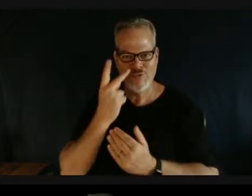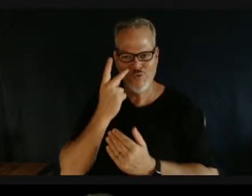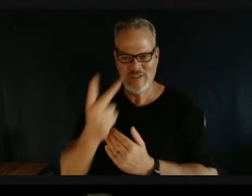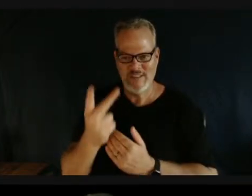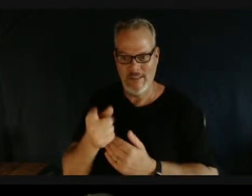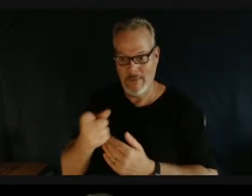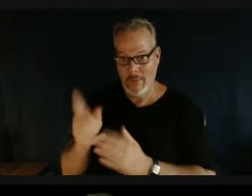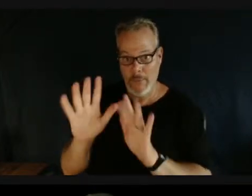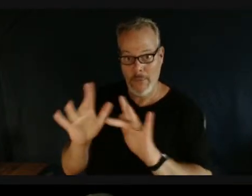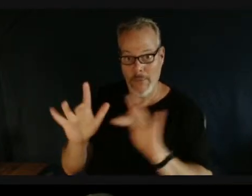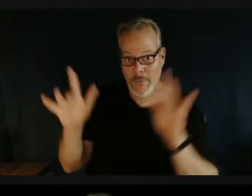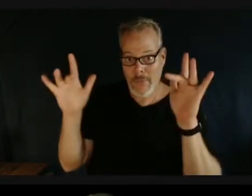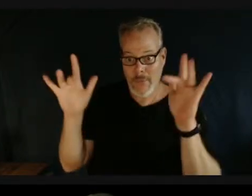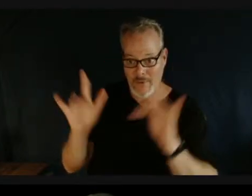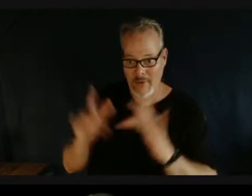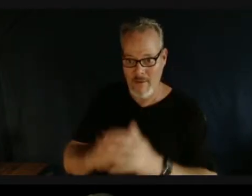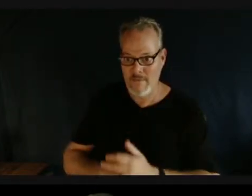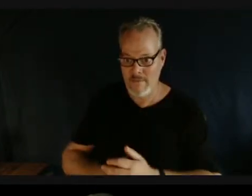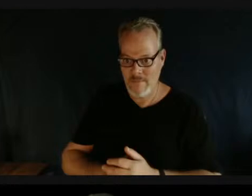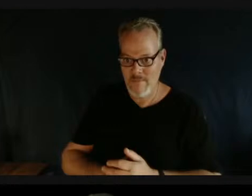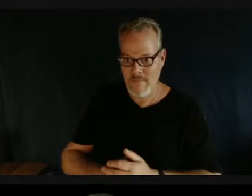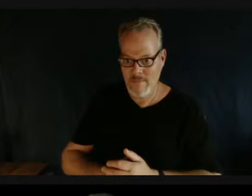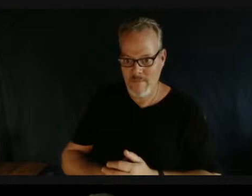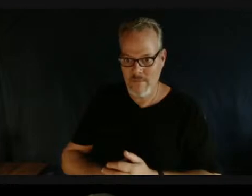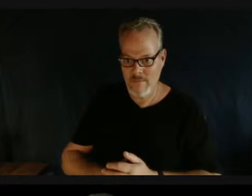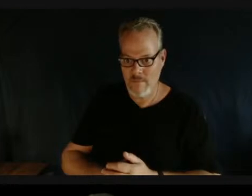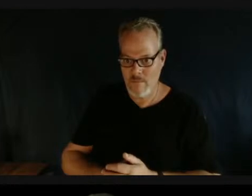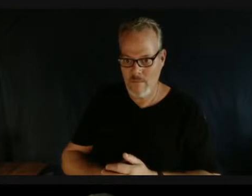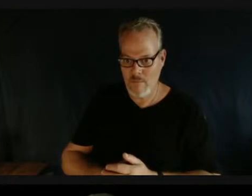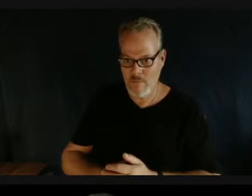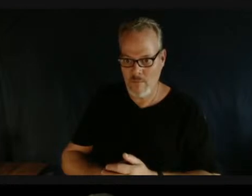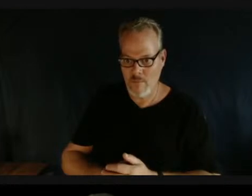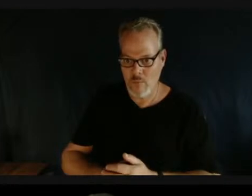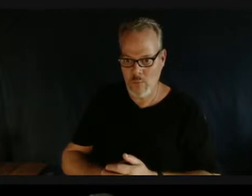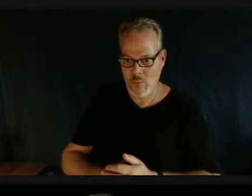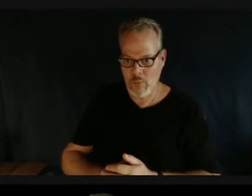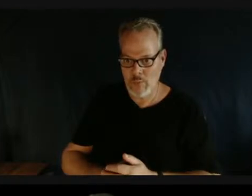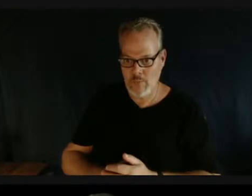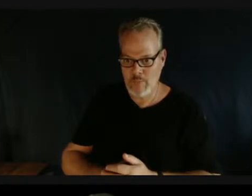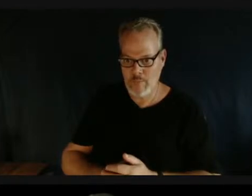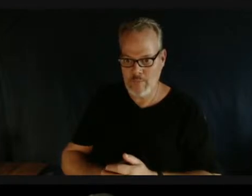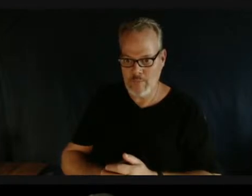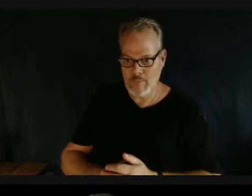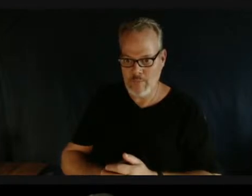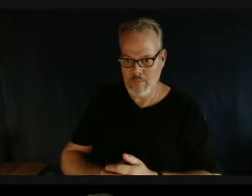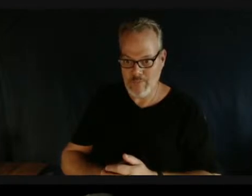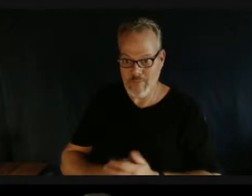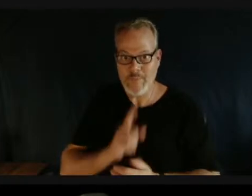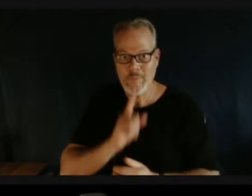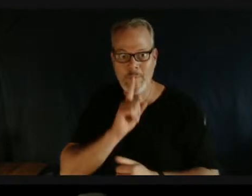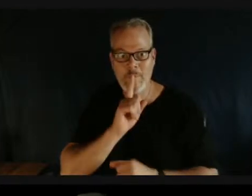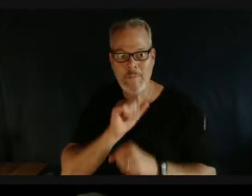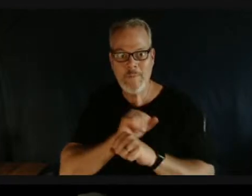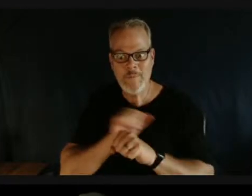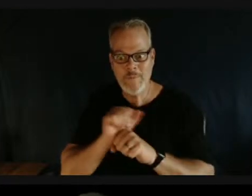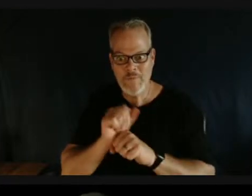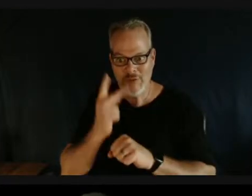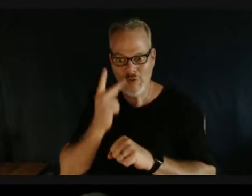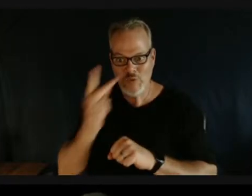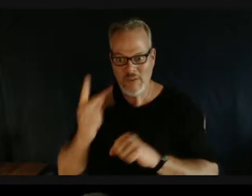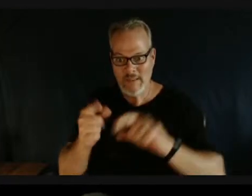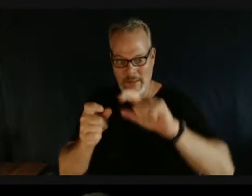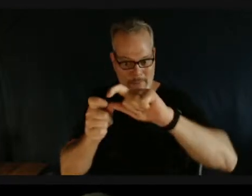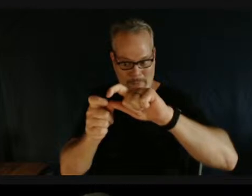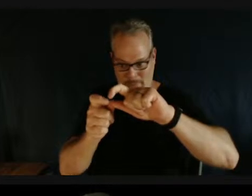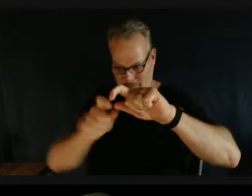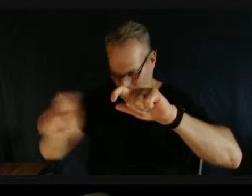lit and pause it there. So there we go. Right. So you can actually see there was one arm of this channel